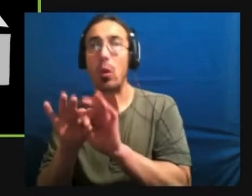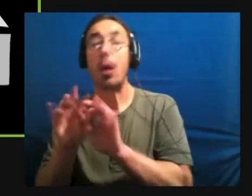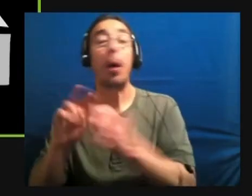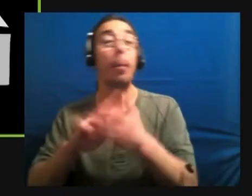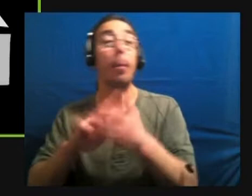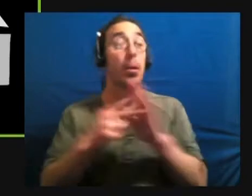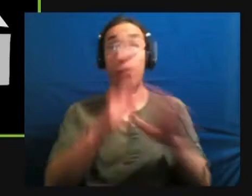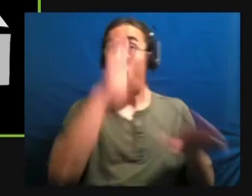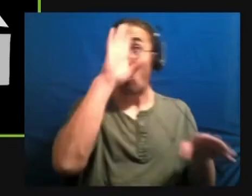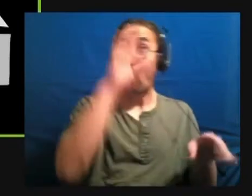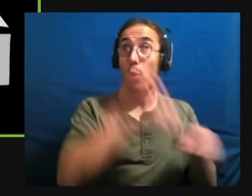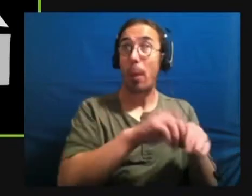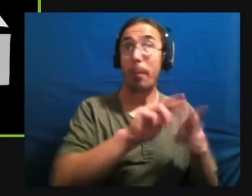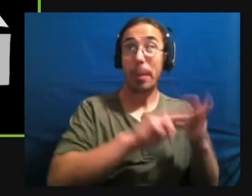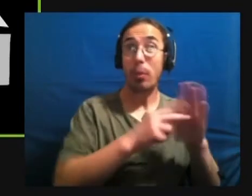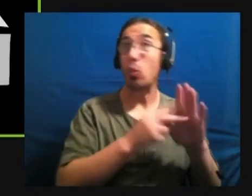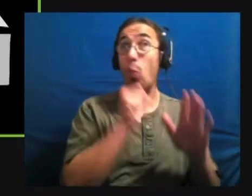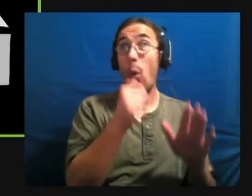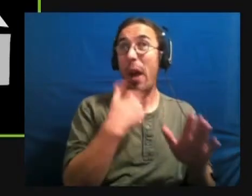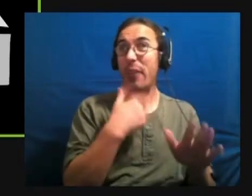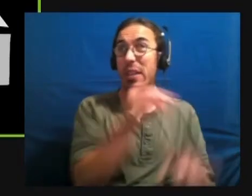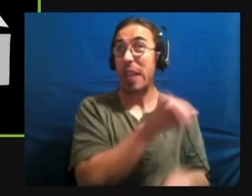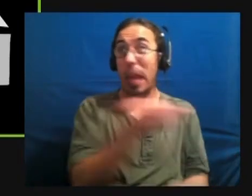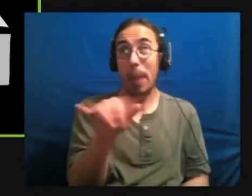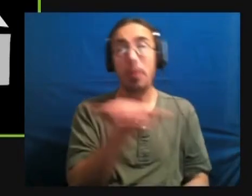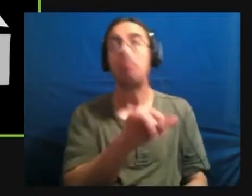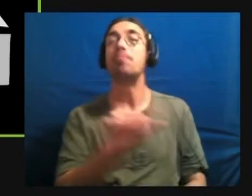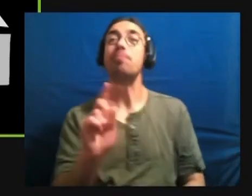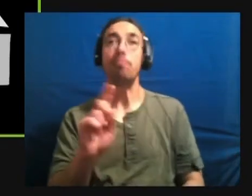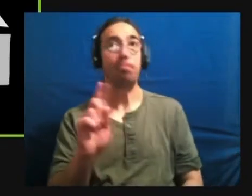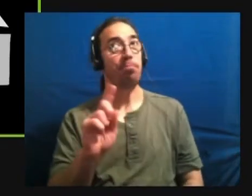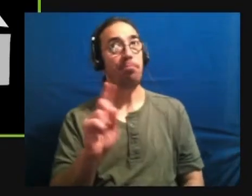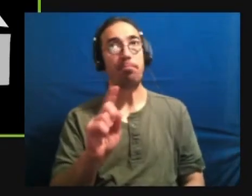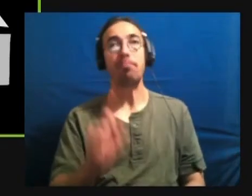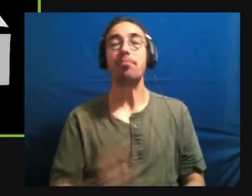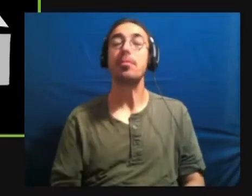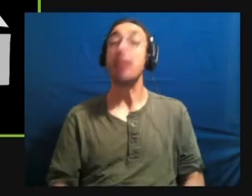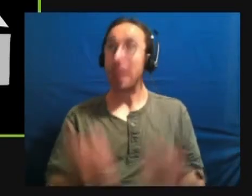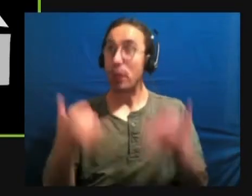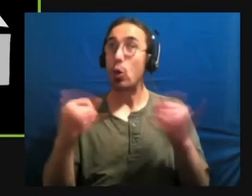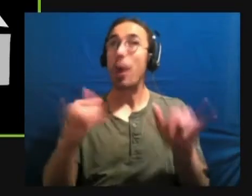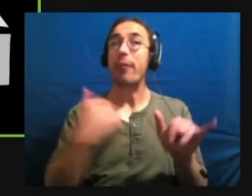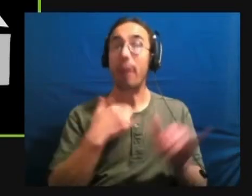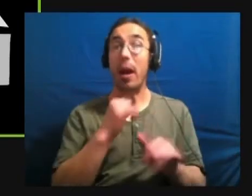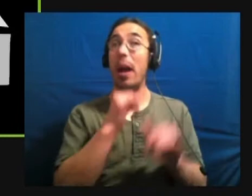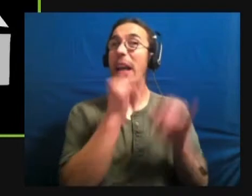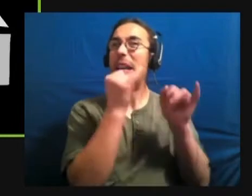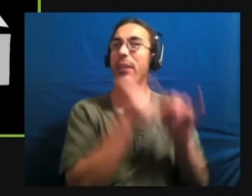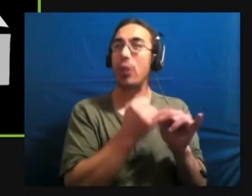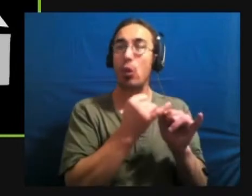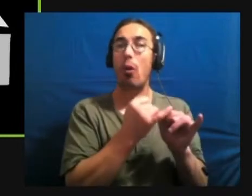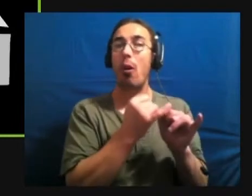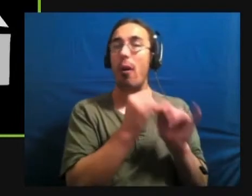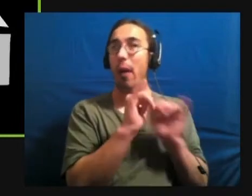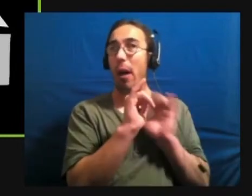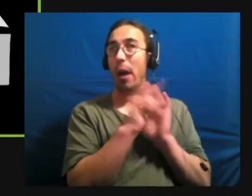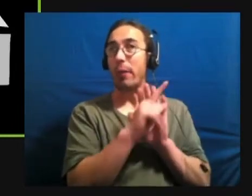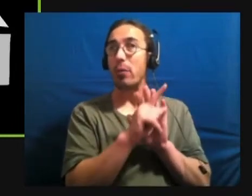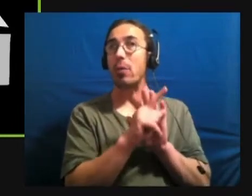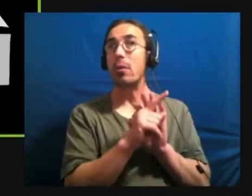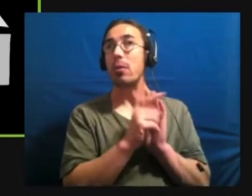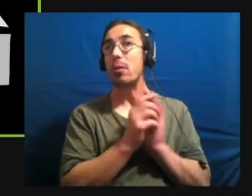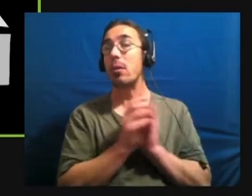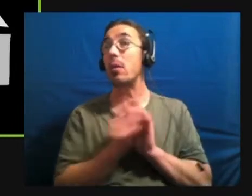autistic people don't have individual identities, or that non-autistic people don't have passions